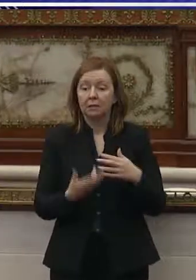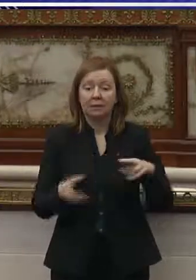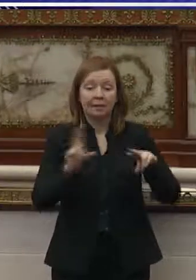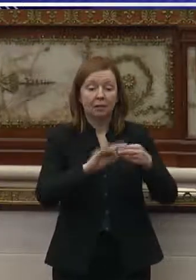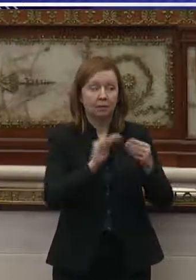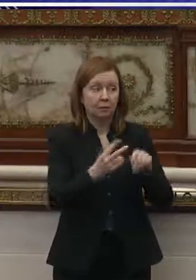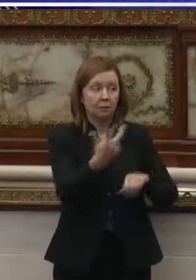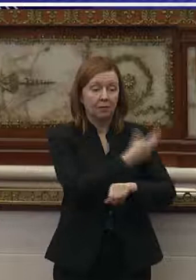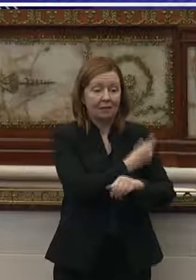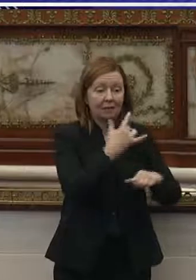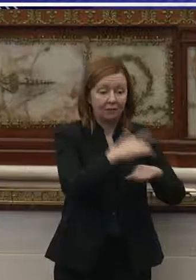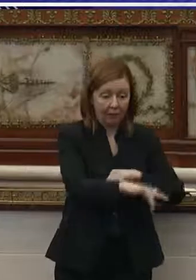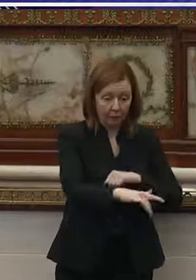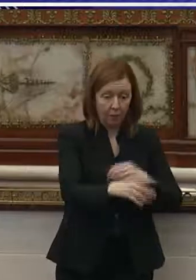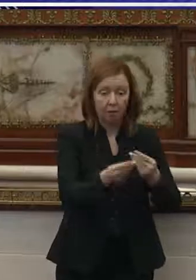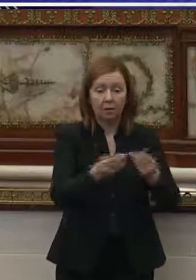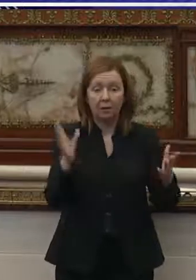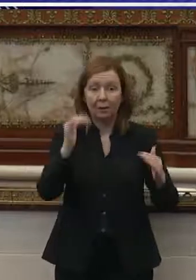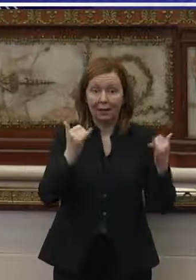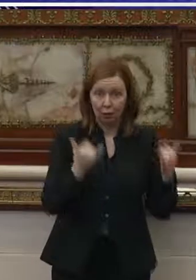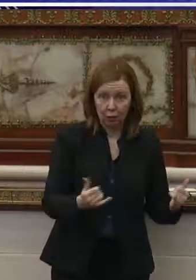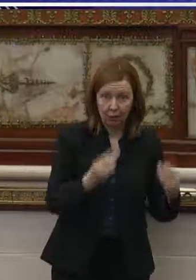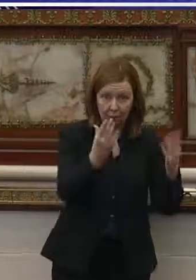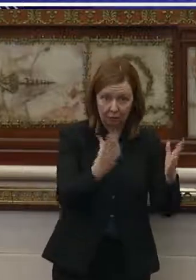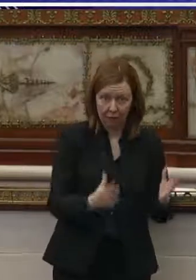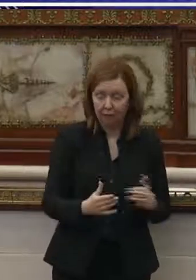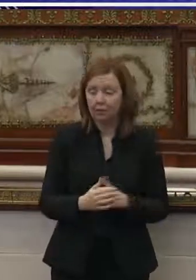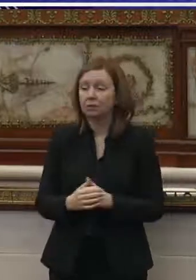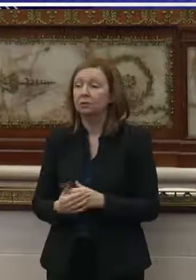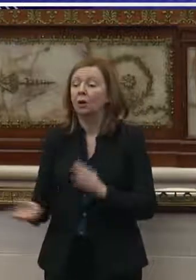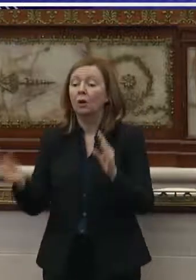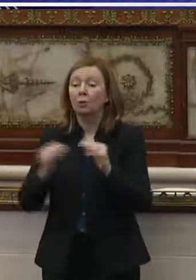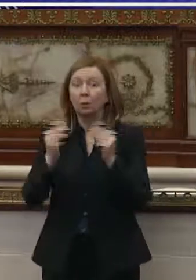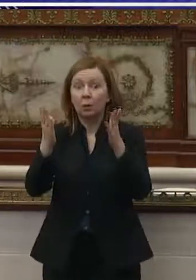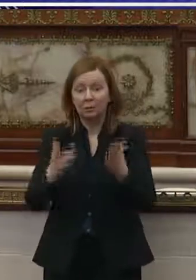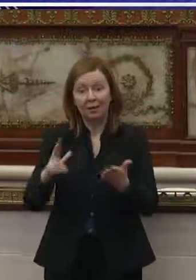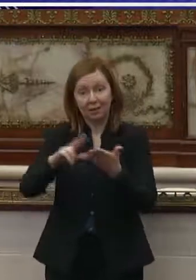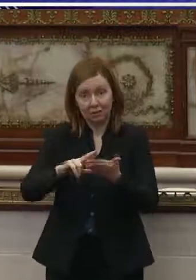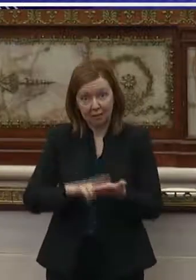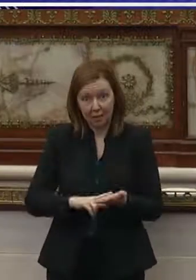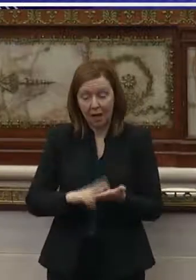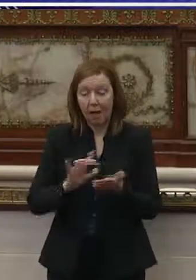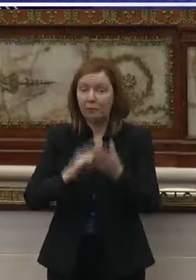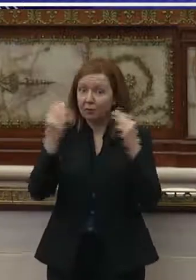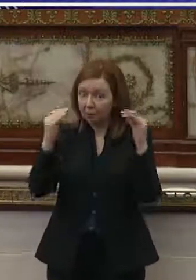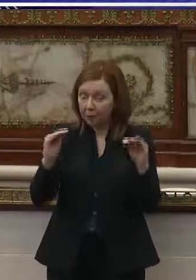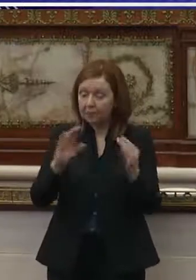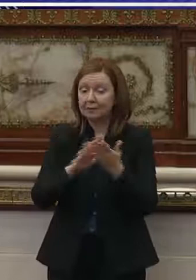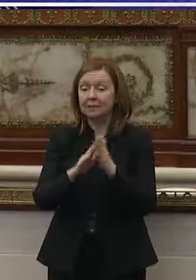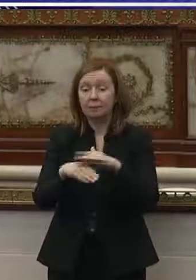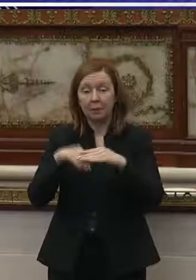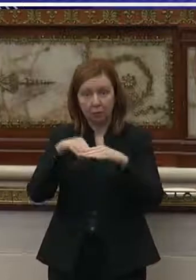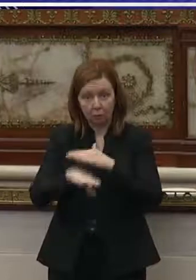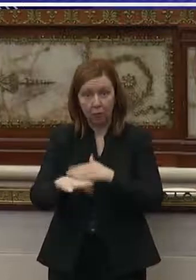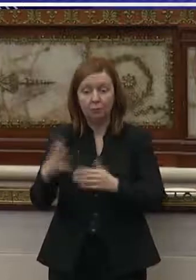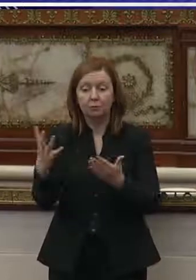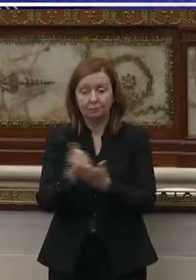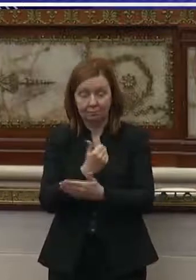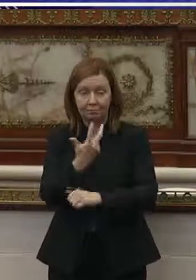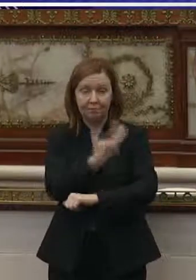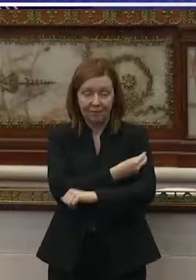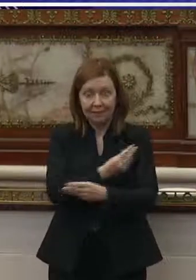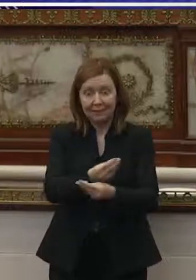number of vaccinations administered by current providers, more providers, mainly pharmacies, becoming enrolled to receive and administer